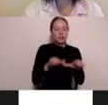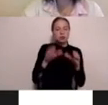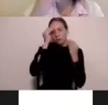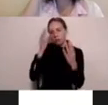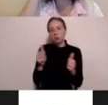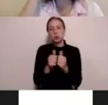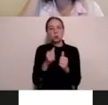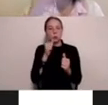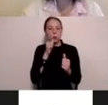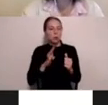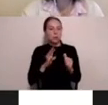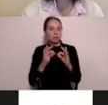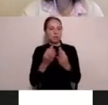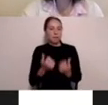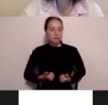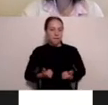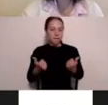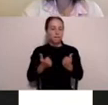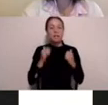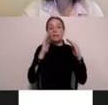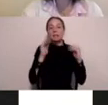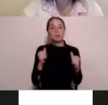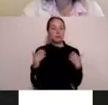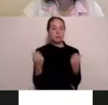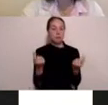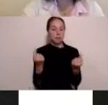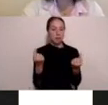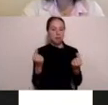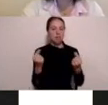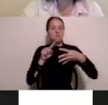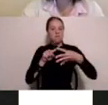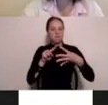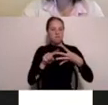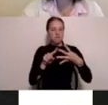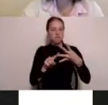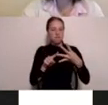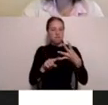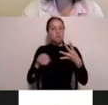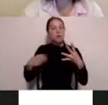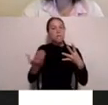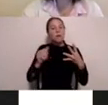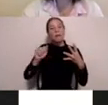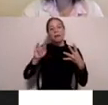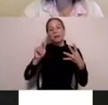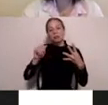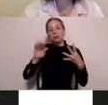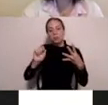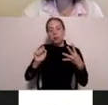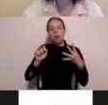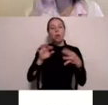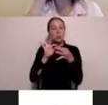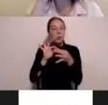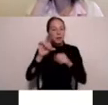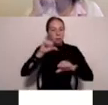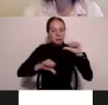does Expecting Health do? We provide actionable, relatable science by bridging science-based information with health literacy to create relevant,